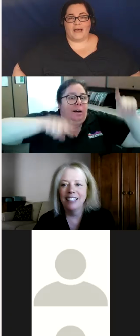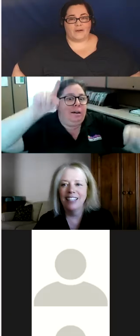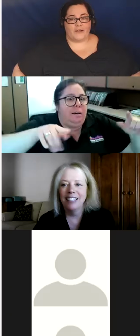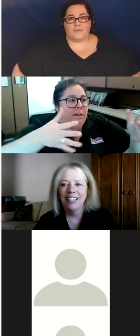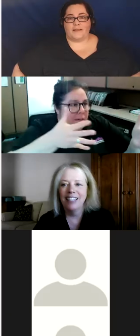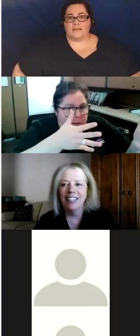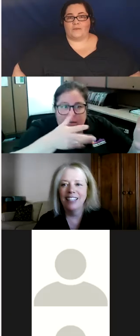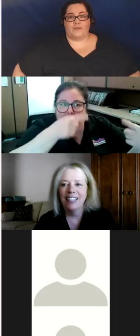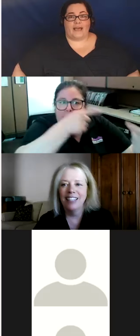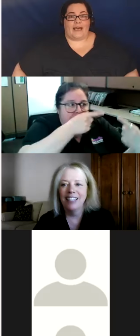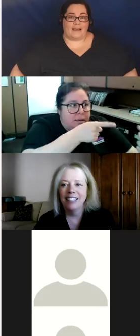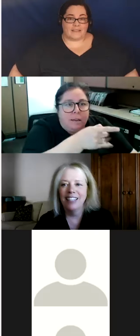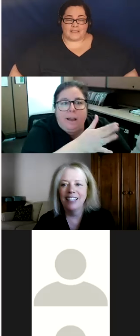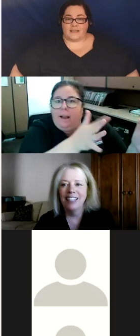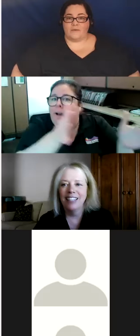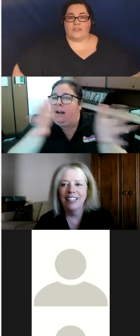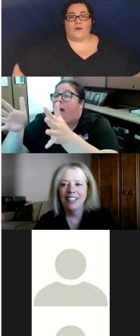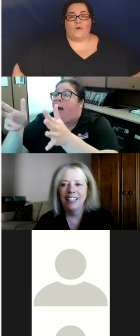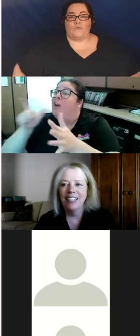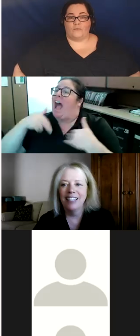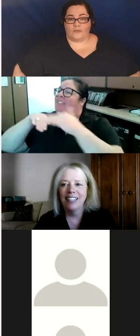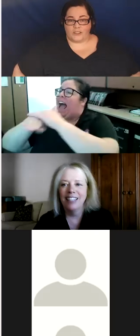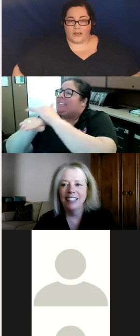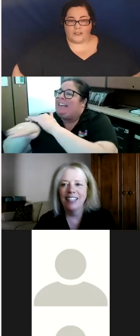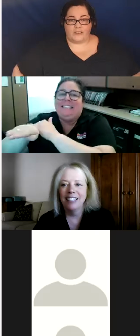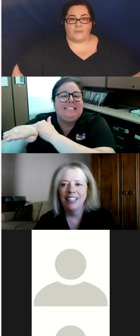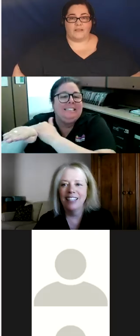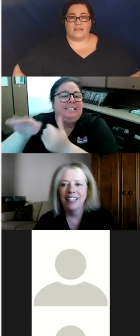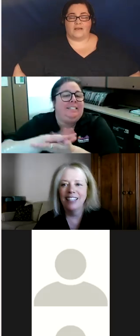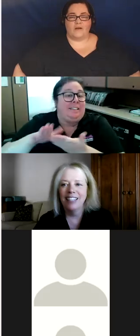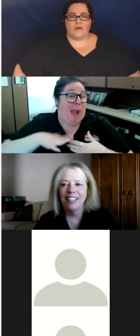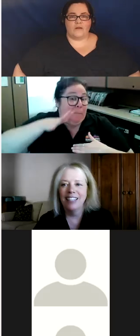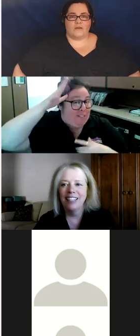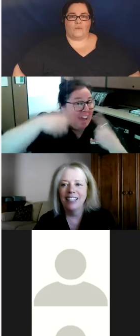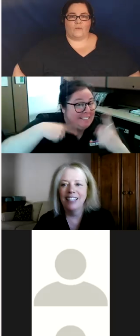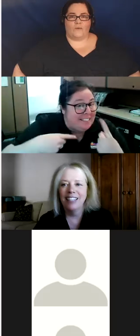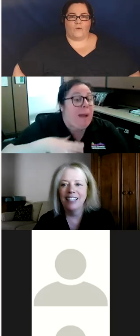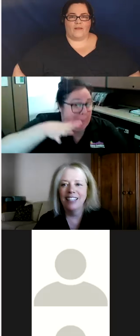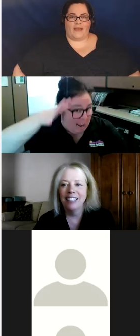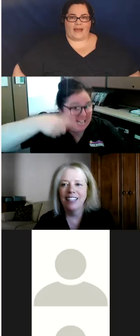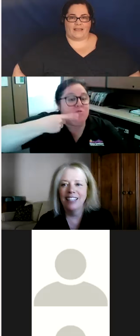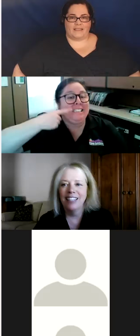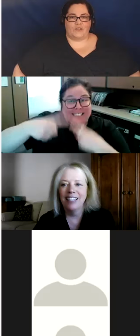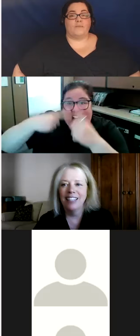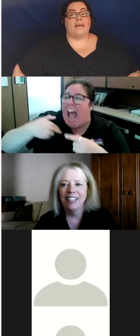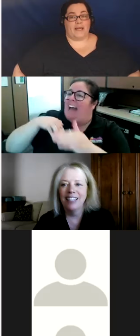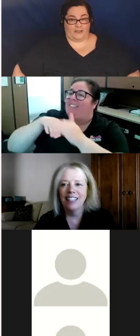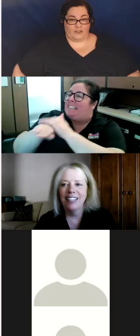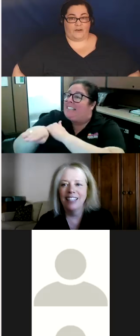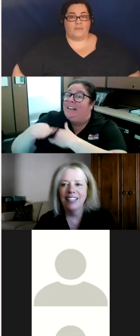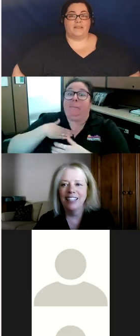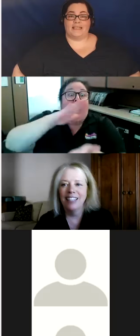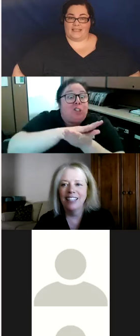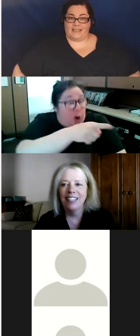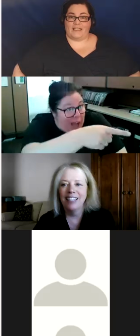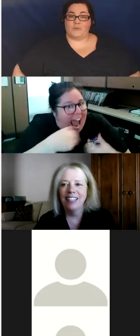on their background. It depends on whether they had access to language at home from early childhood. It depends on, what they had access to. My parents are